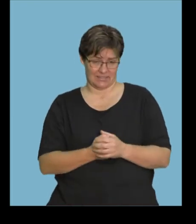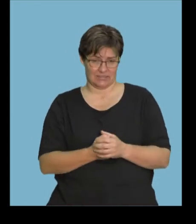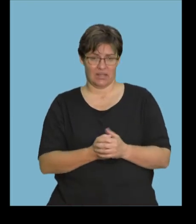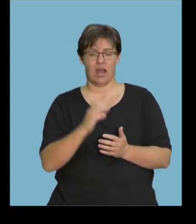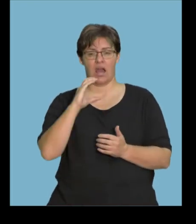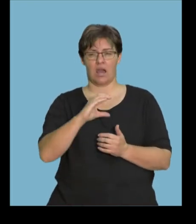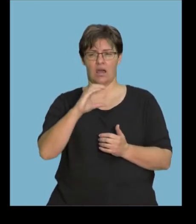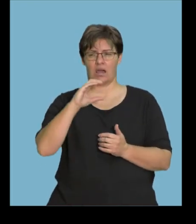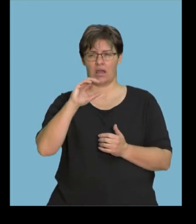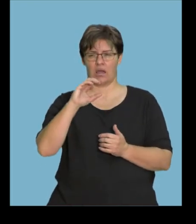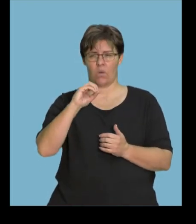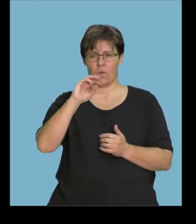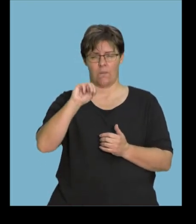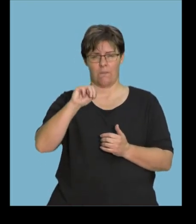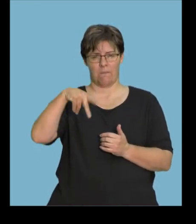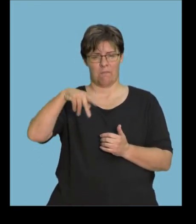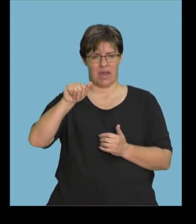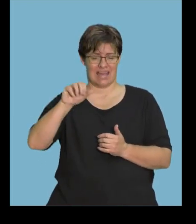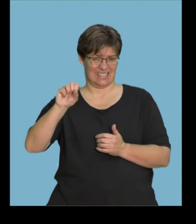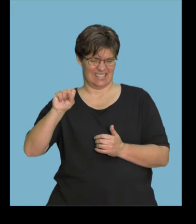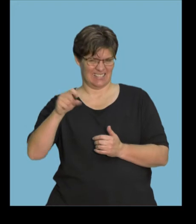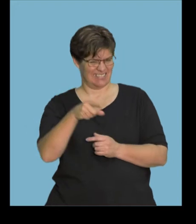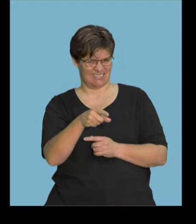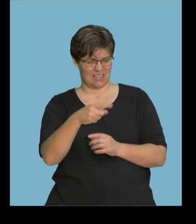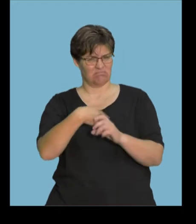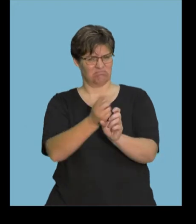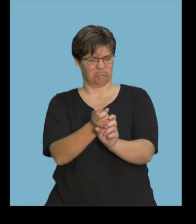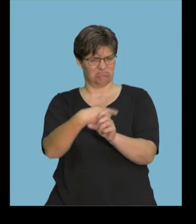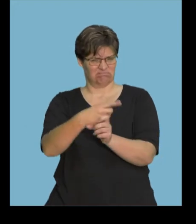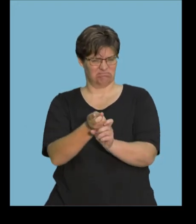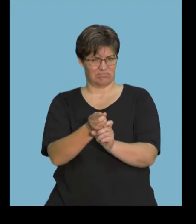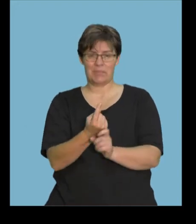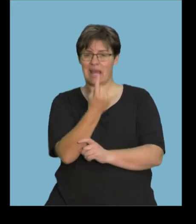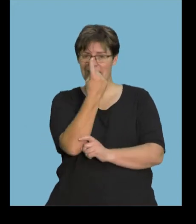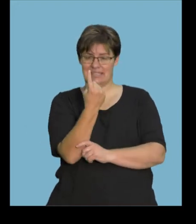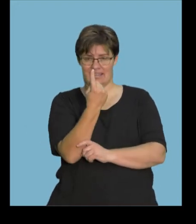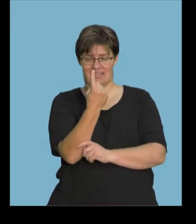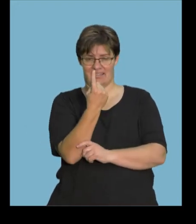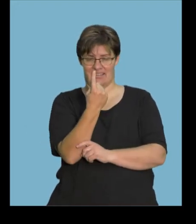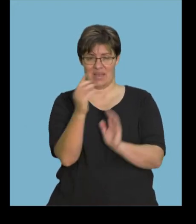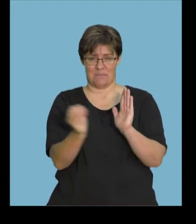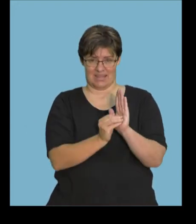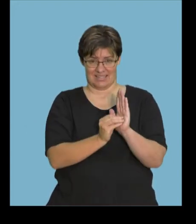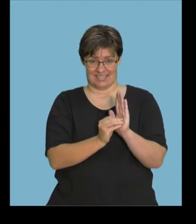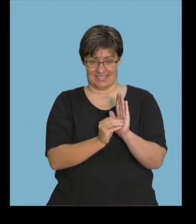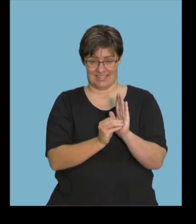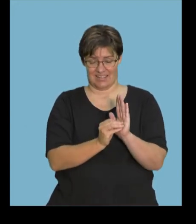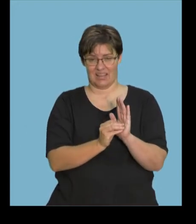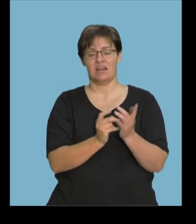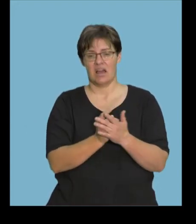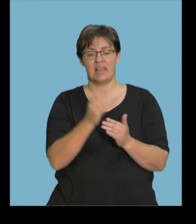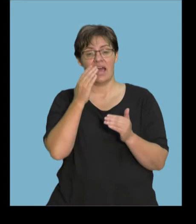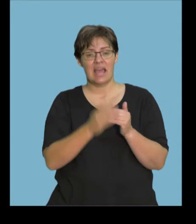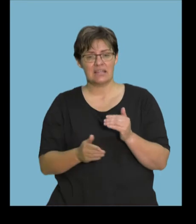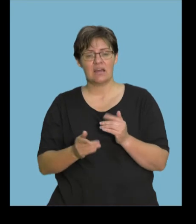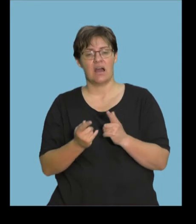you make a compass? But let's think about a compass as a simple magnet that is free hanging, which will also at